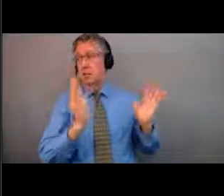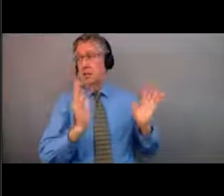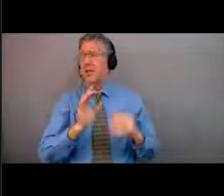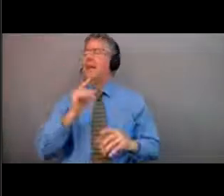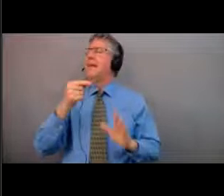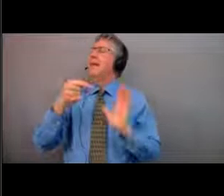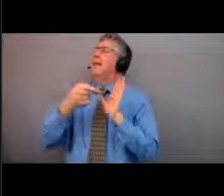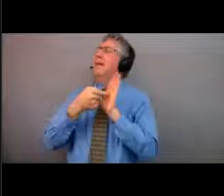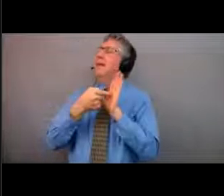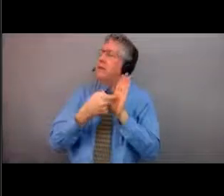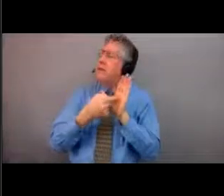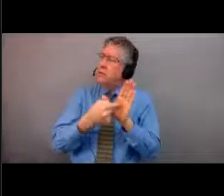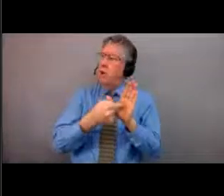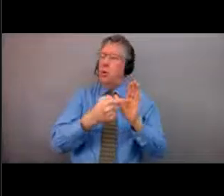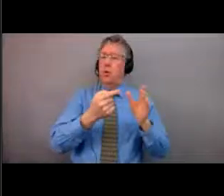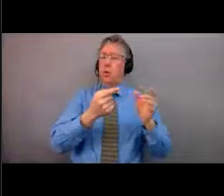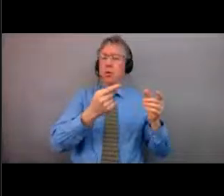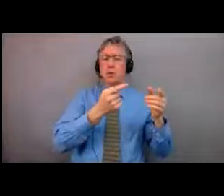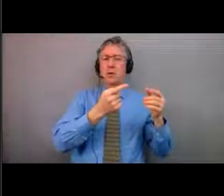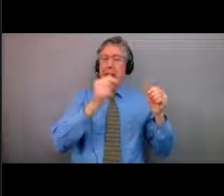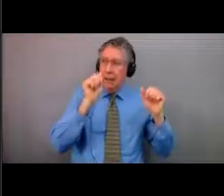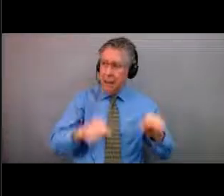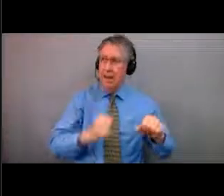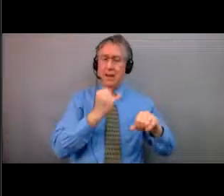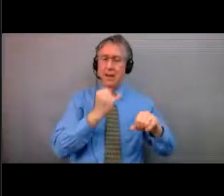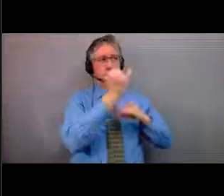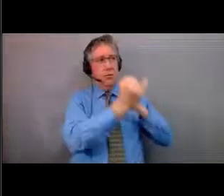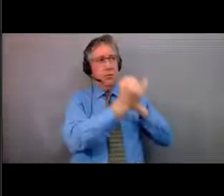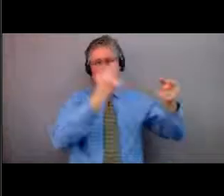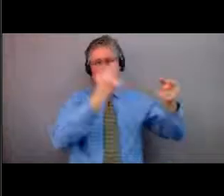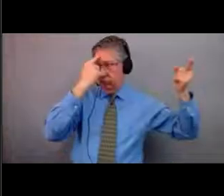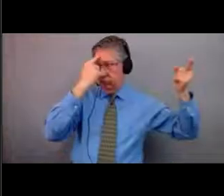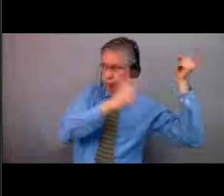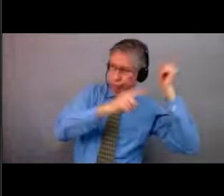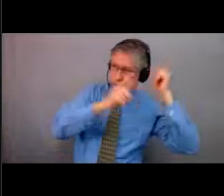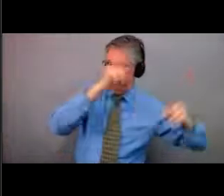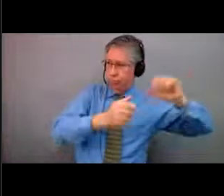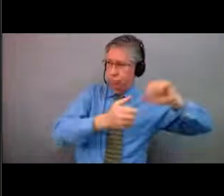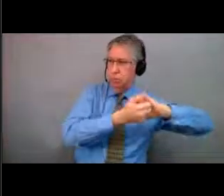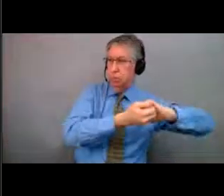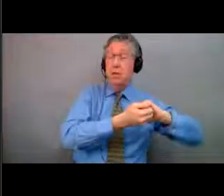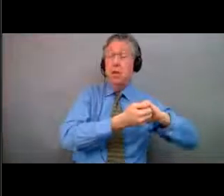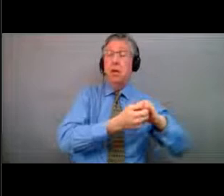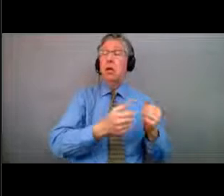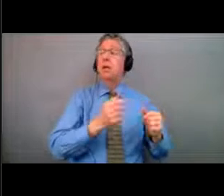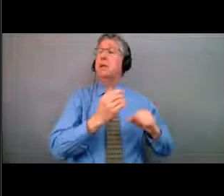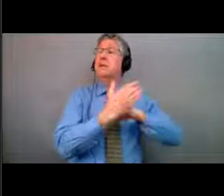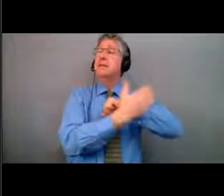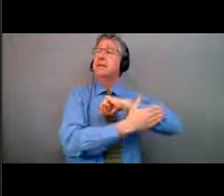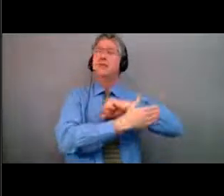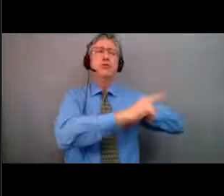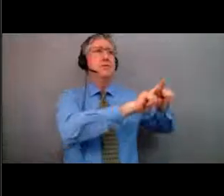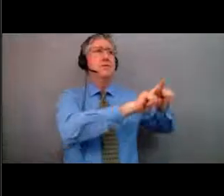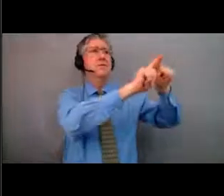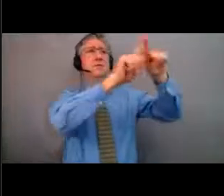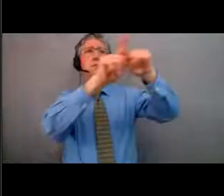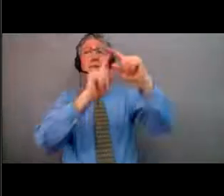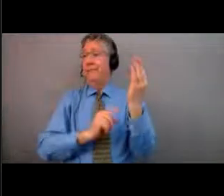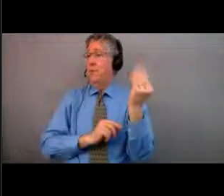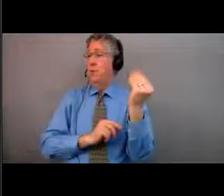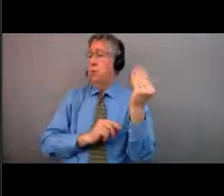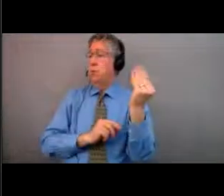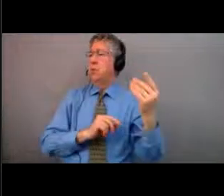of international collaborations. We've had 14 different nations working together to acquire these